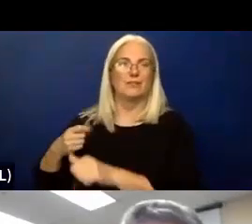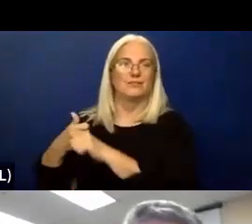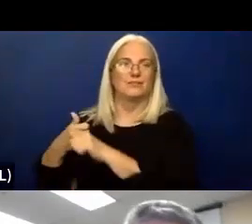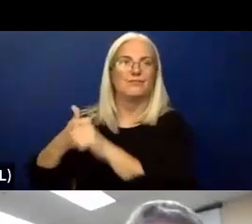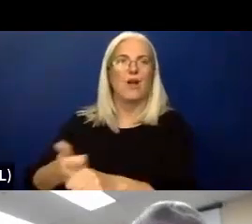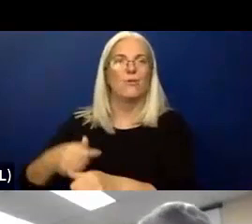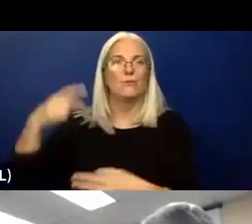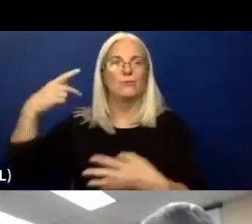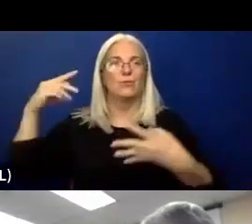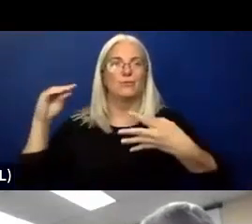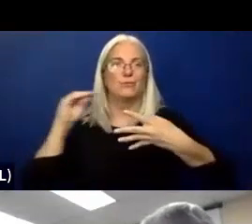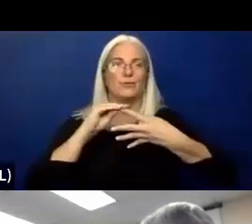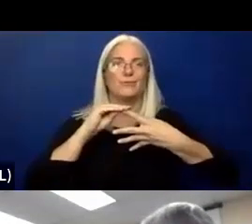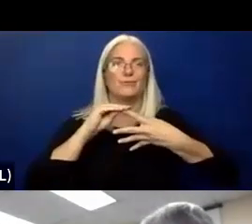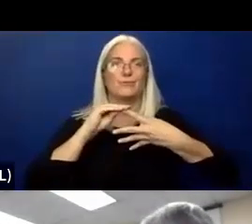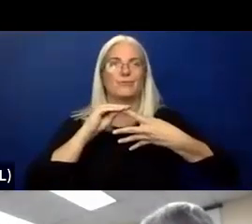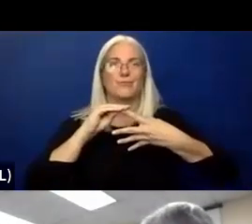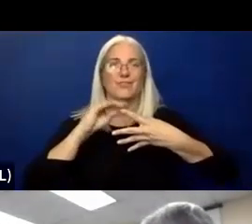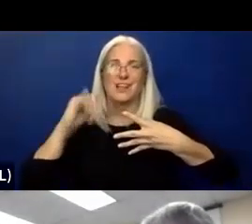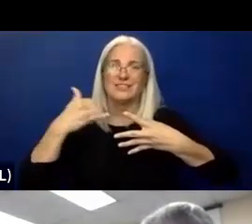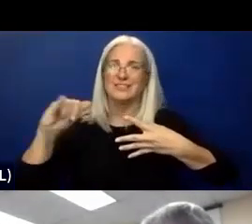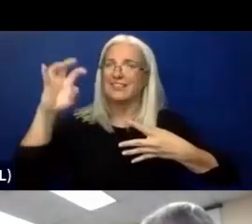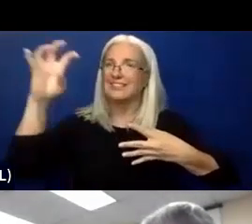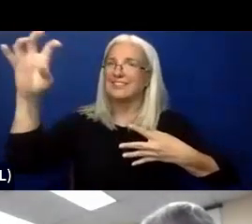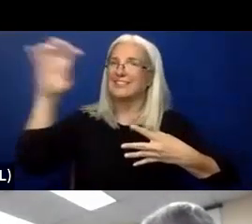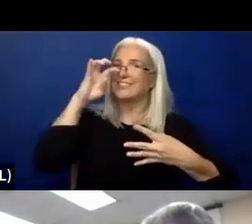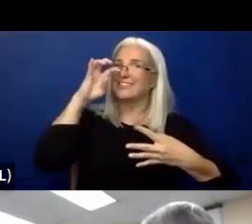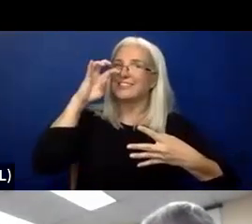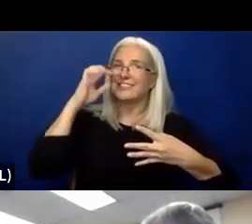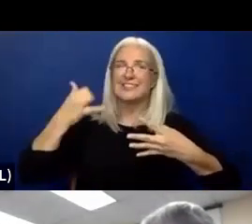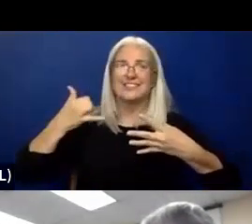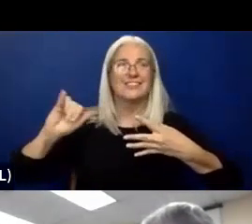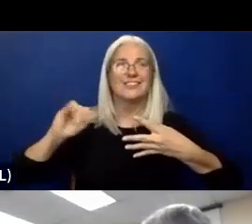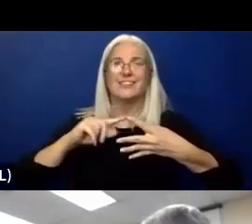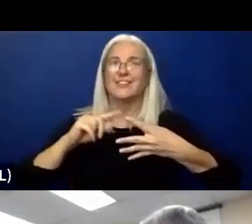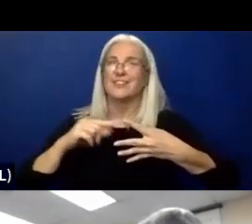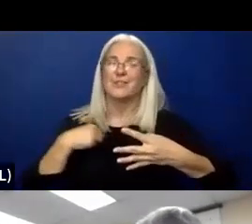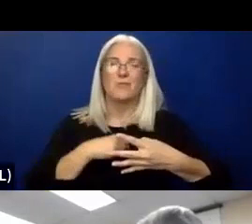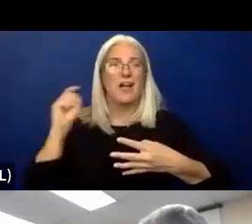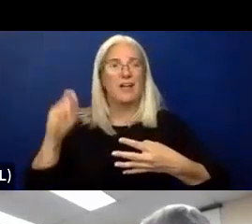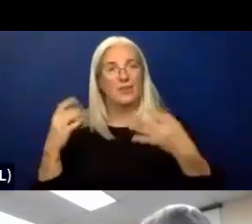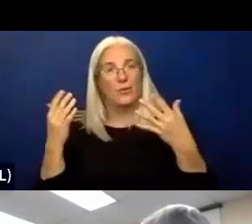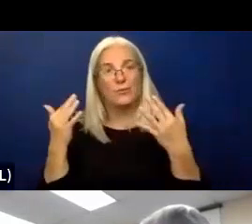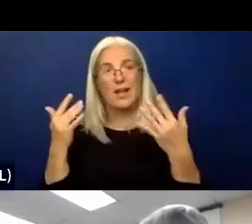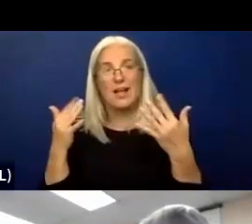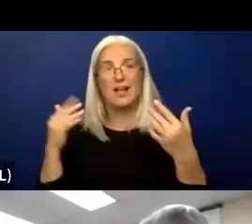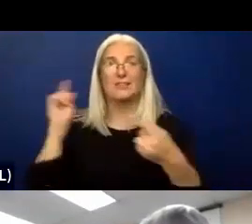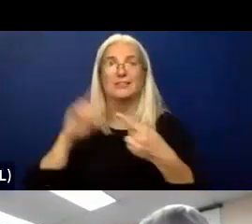time, we really are waiting to get into the red tier before we can open these